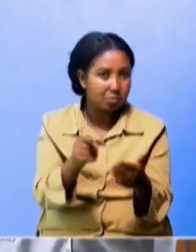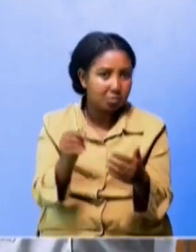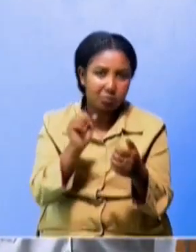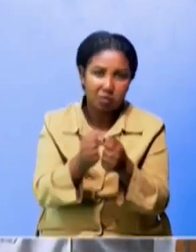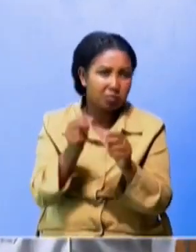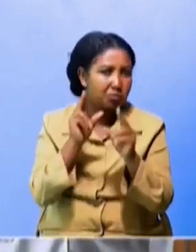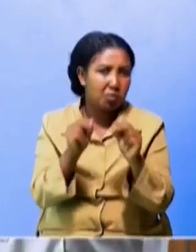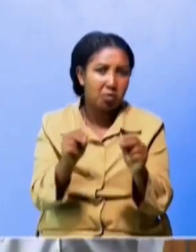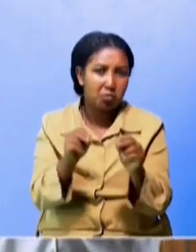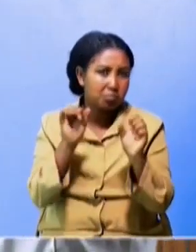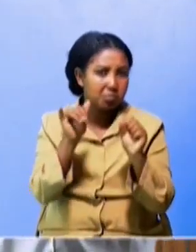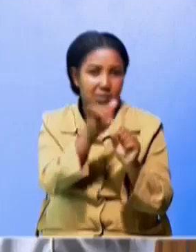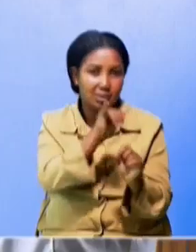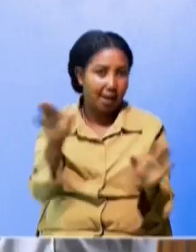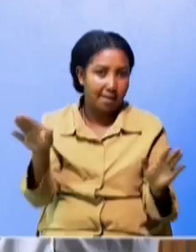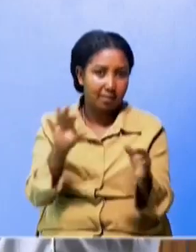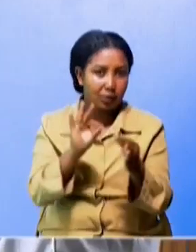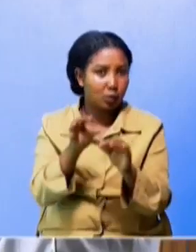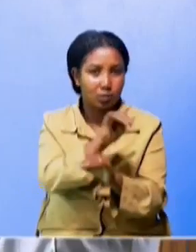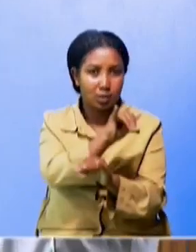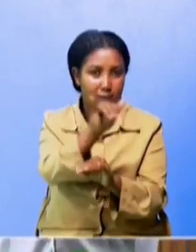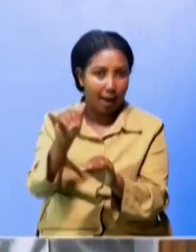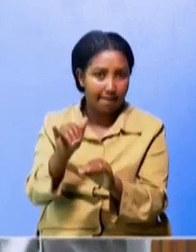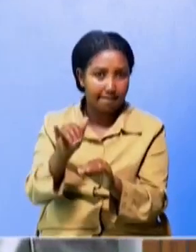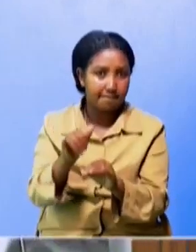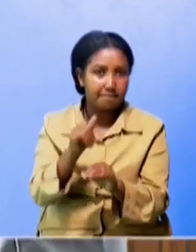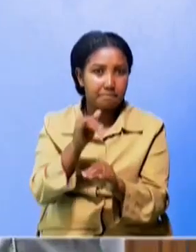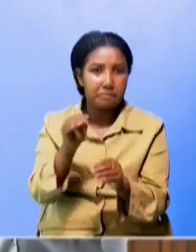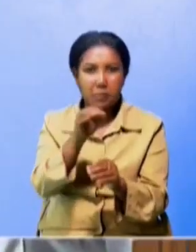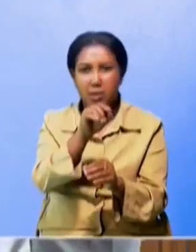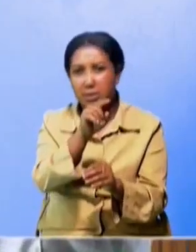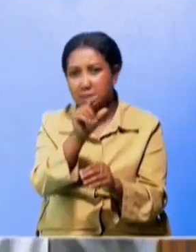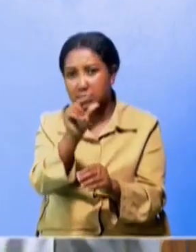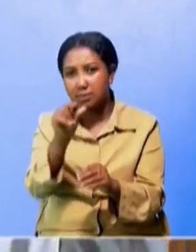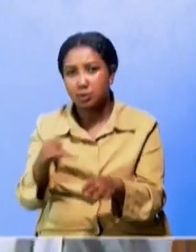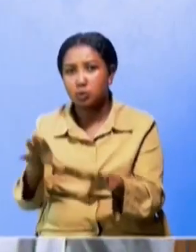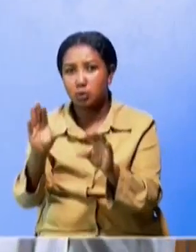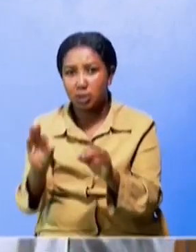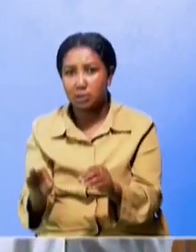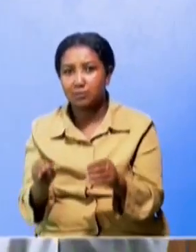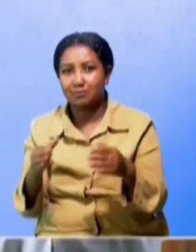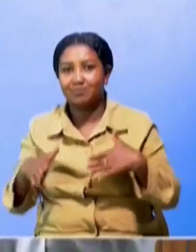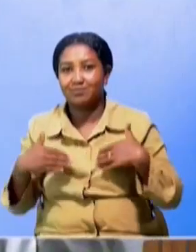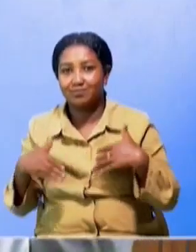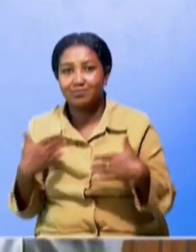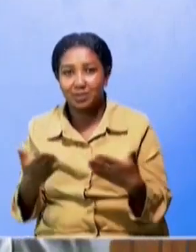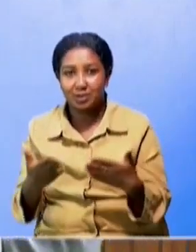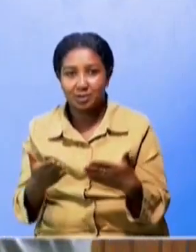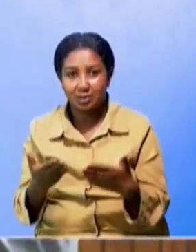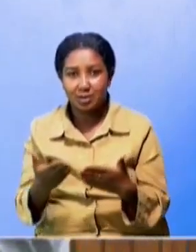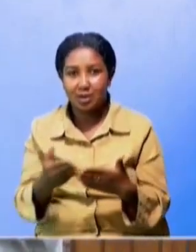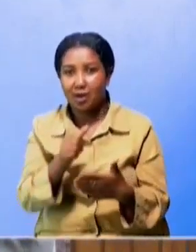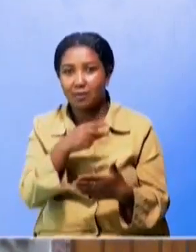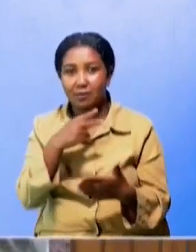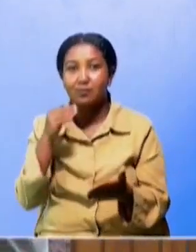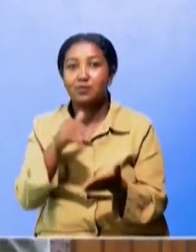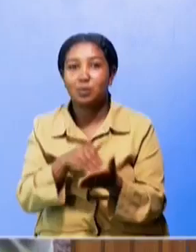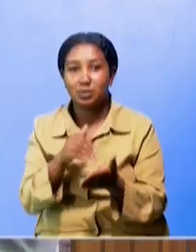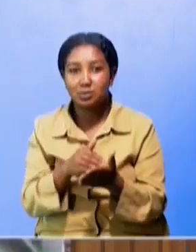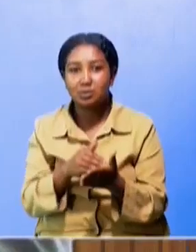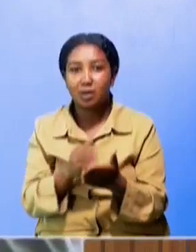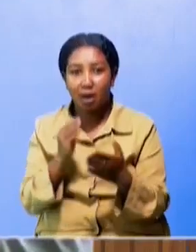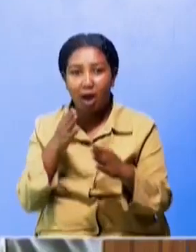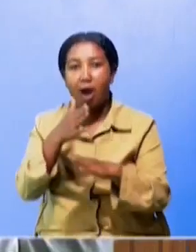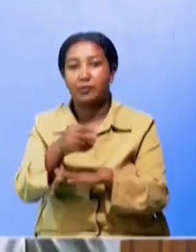change in meaning. Yeah. Maybe some of students are good at using the adverb of